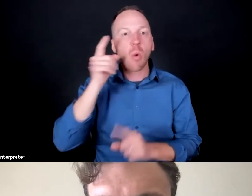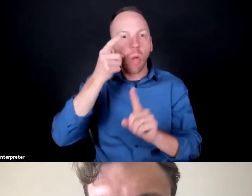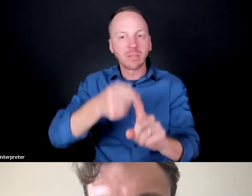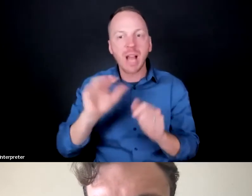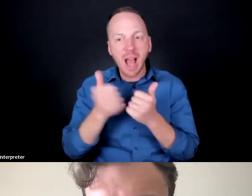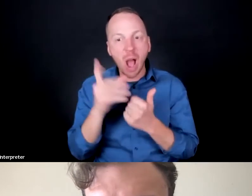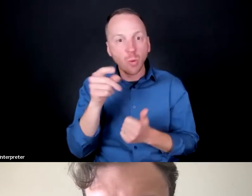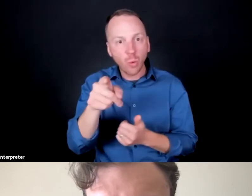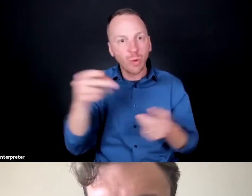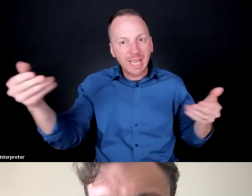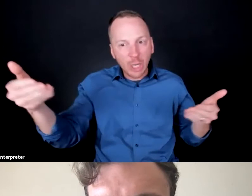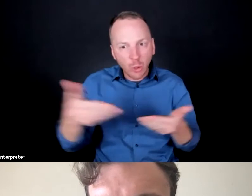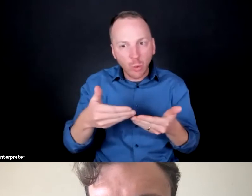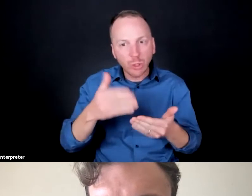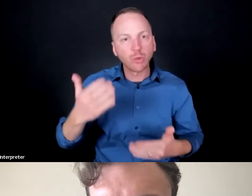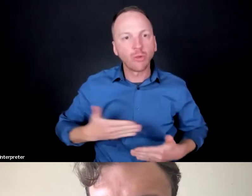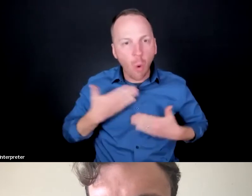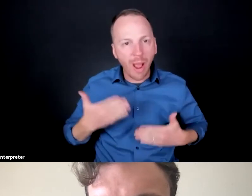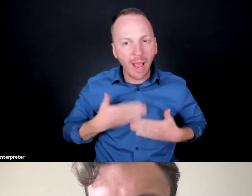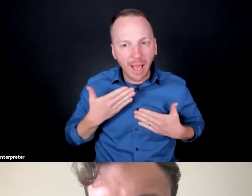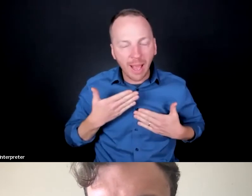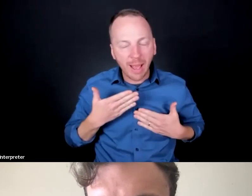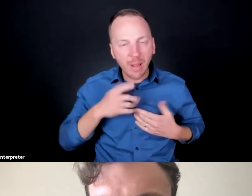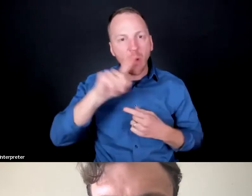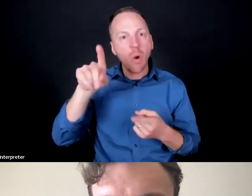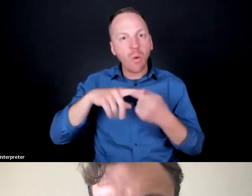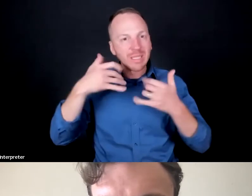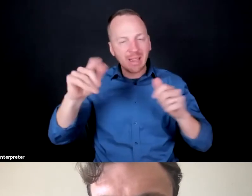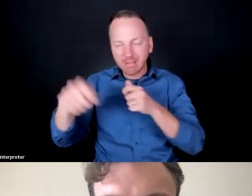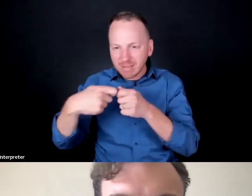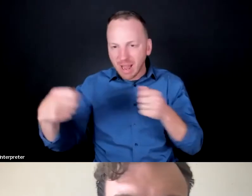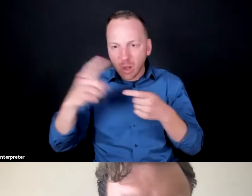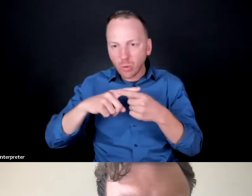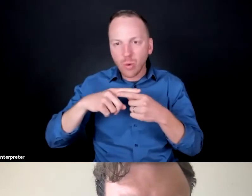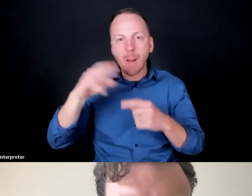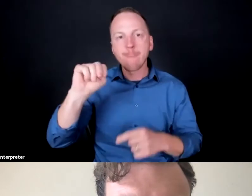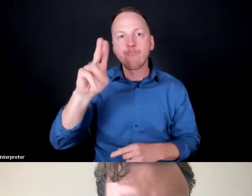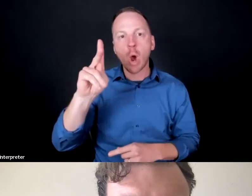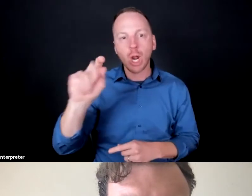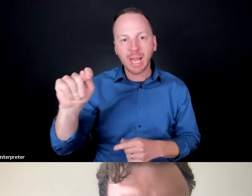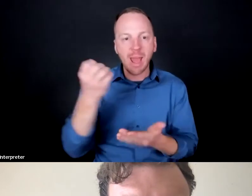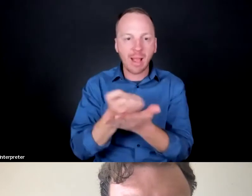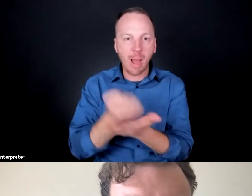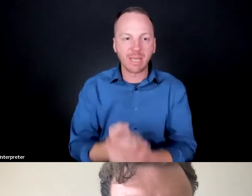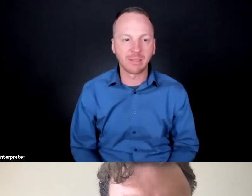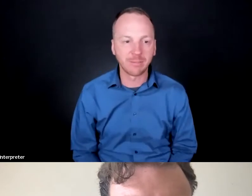How do you introduce joy when still tied to market economics?